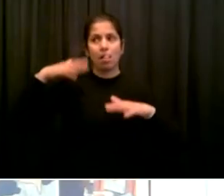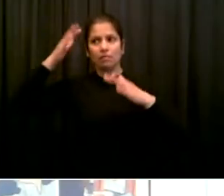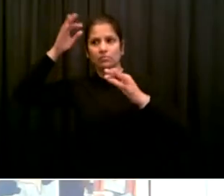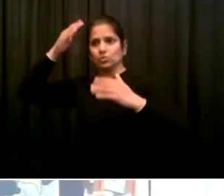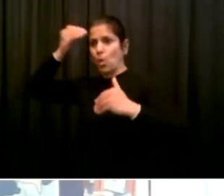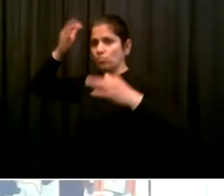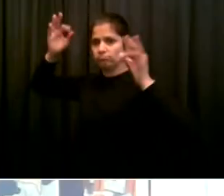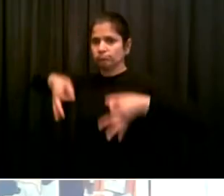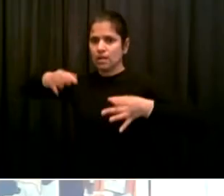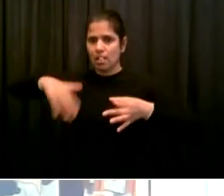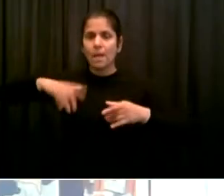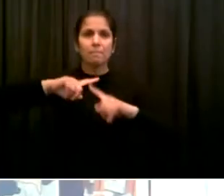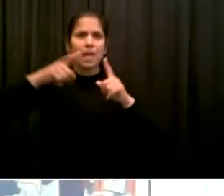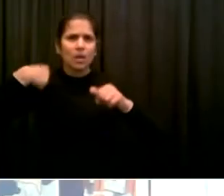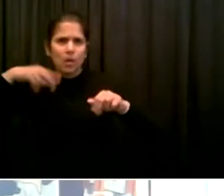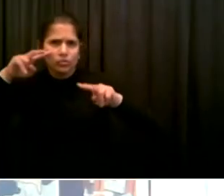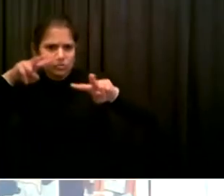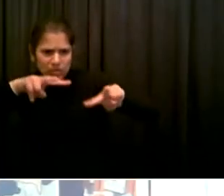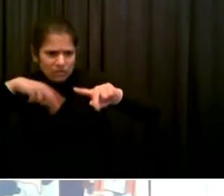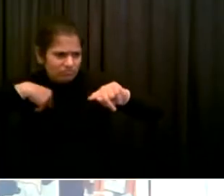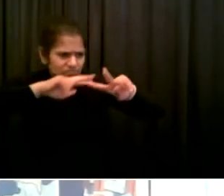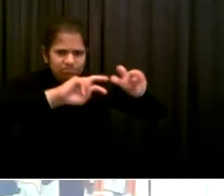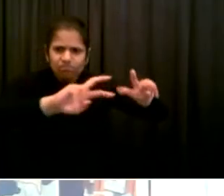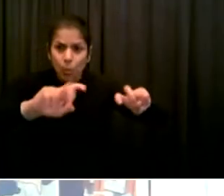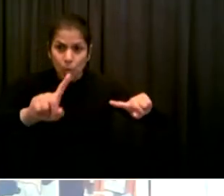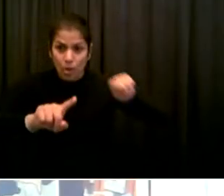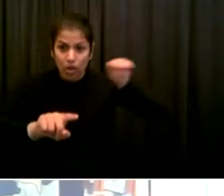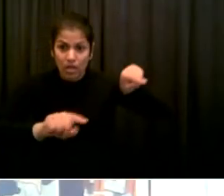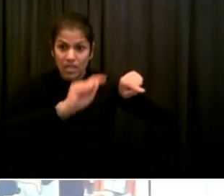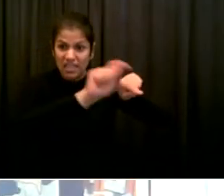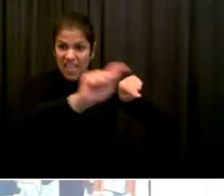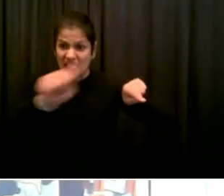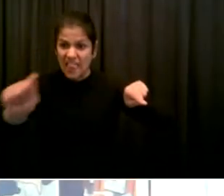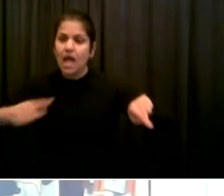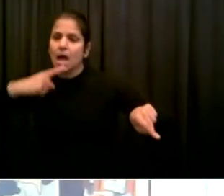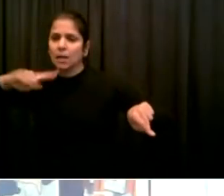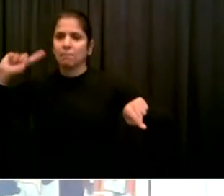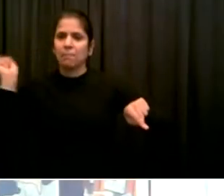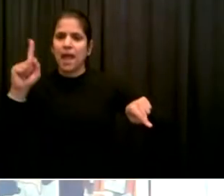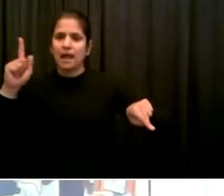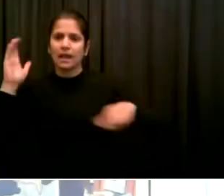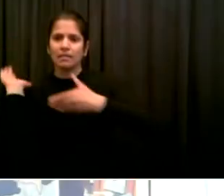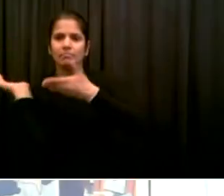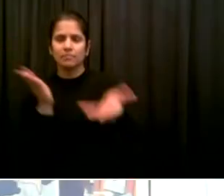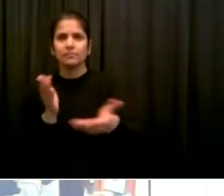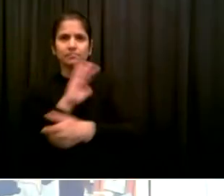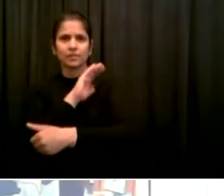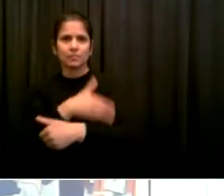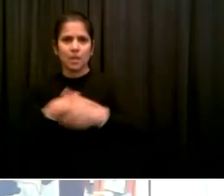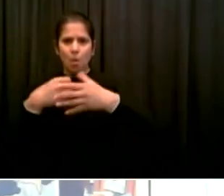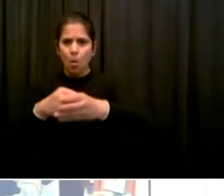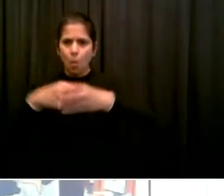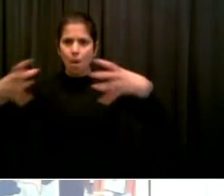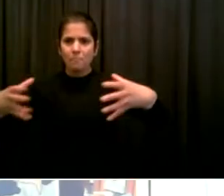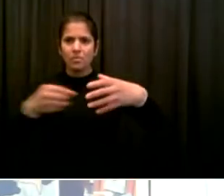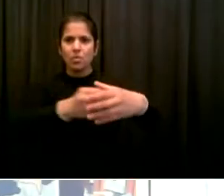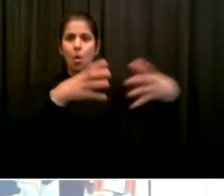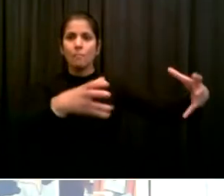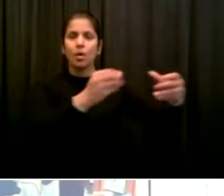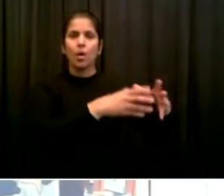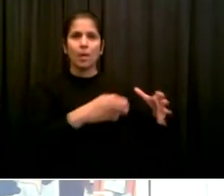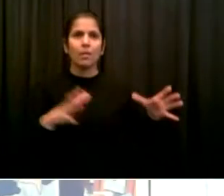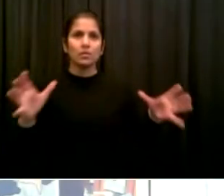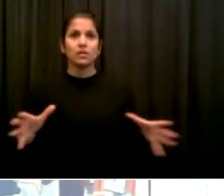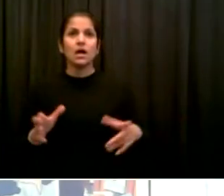the last week, we've also opened up sites in Co-op City, in the Bronx, as well as in